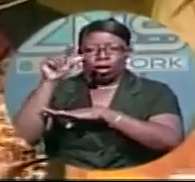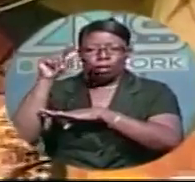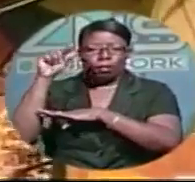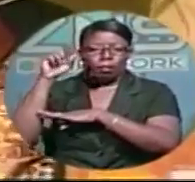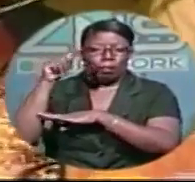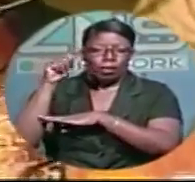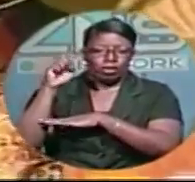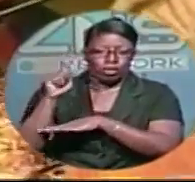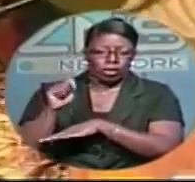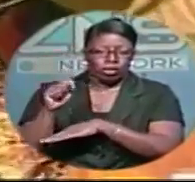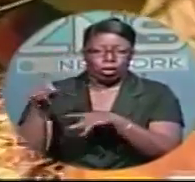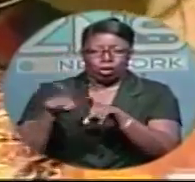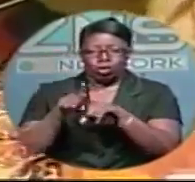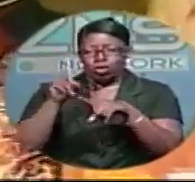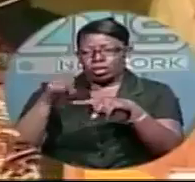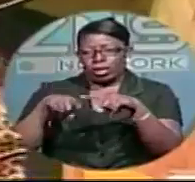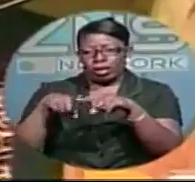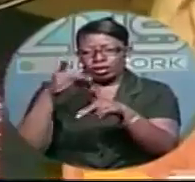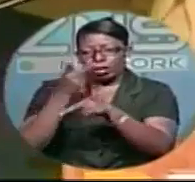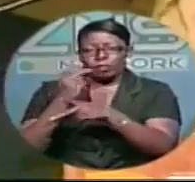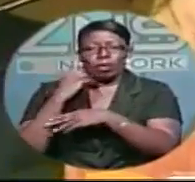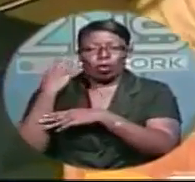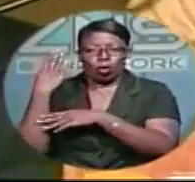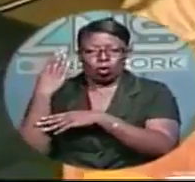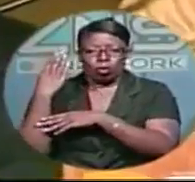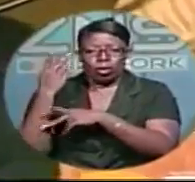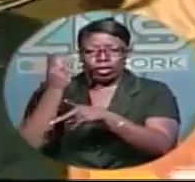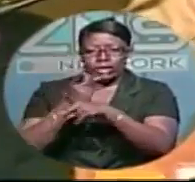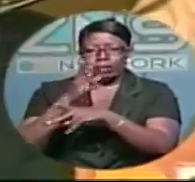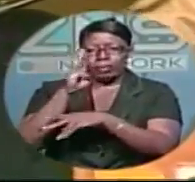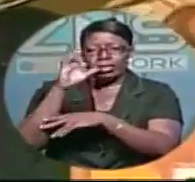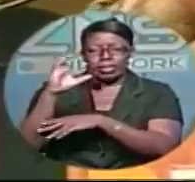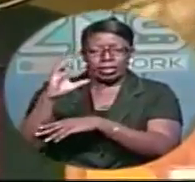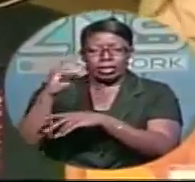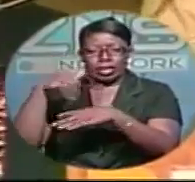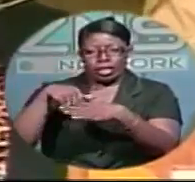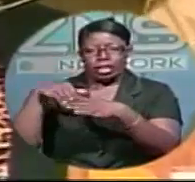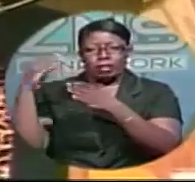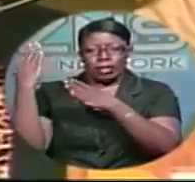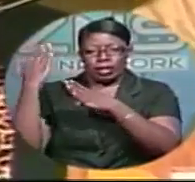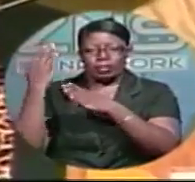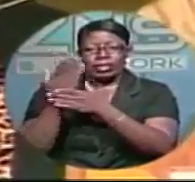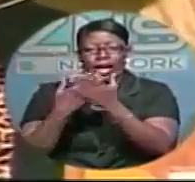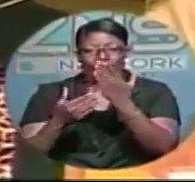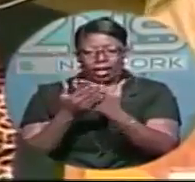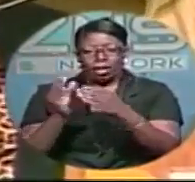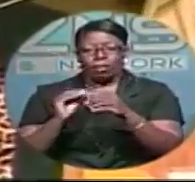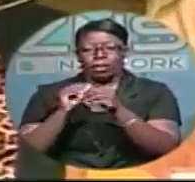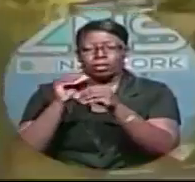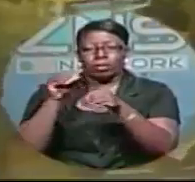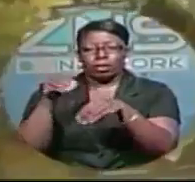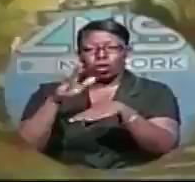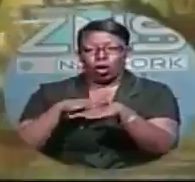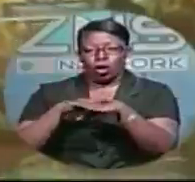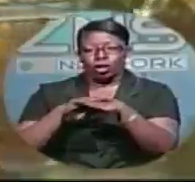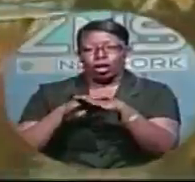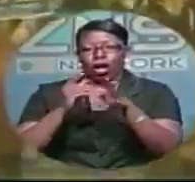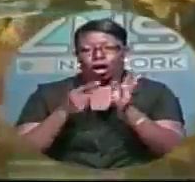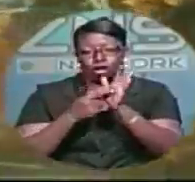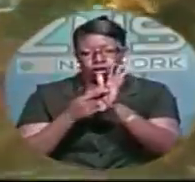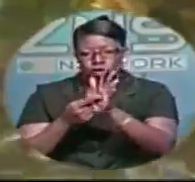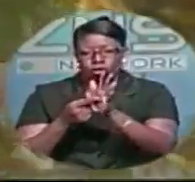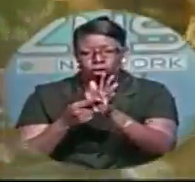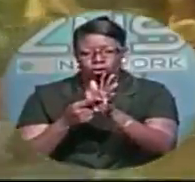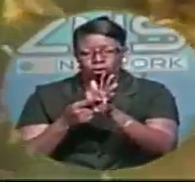keep a home. They can't keep BDC in Bahamian hands. But they can put on a show at election time now. Mr.